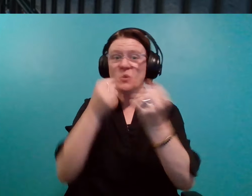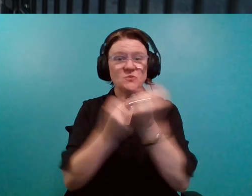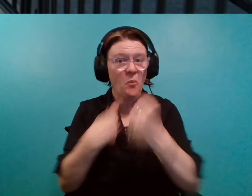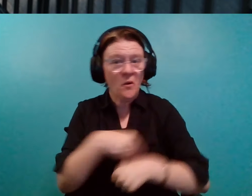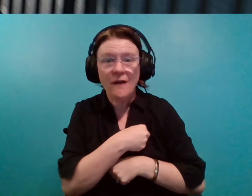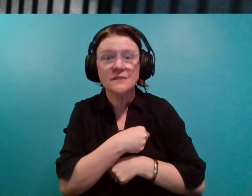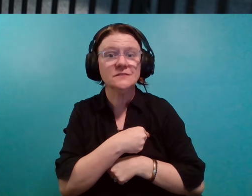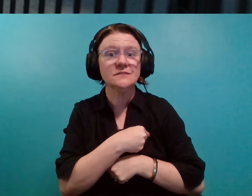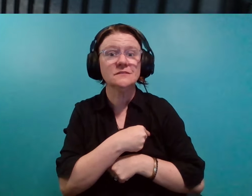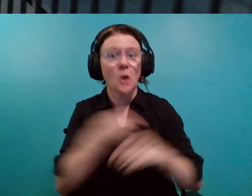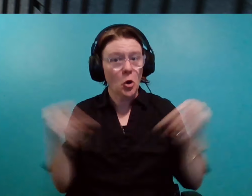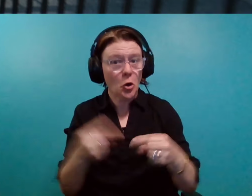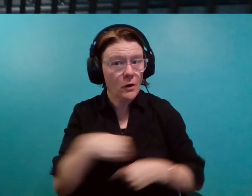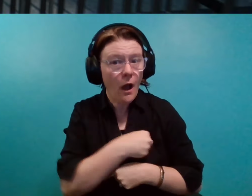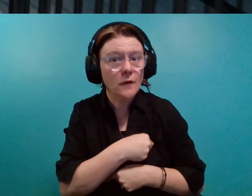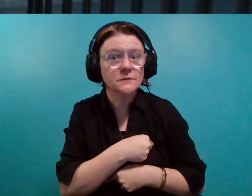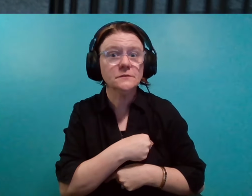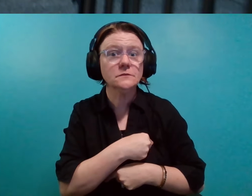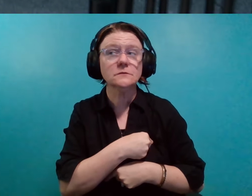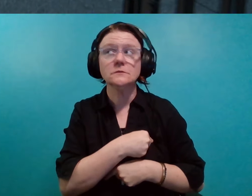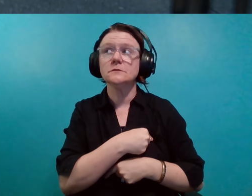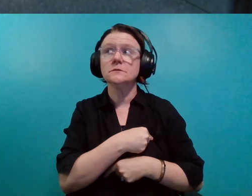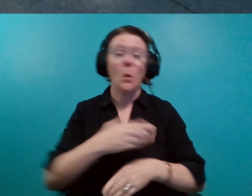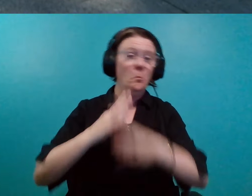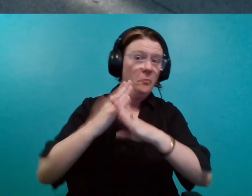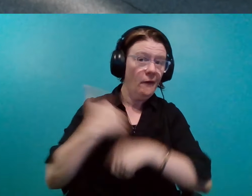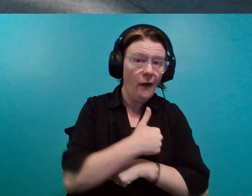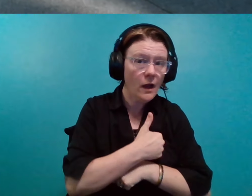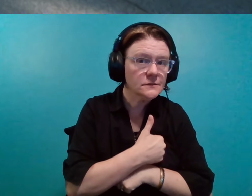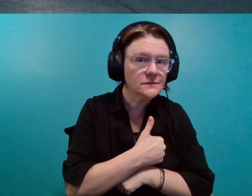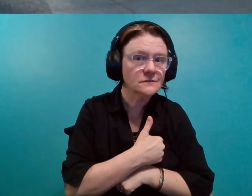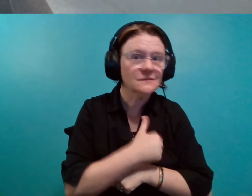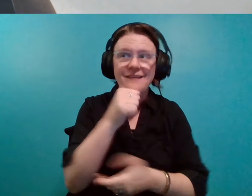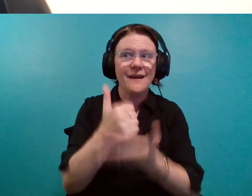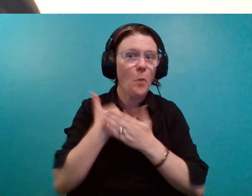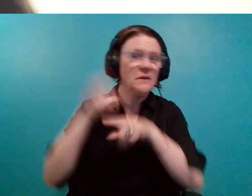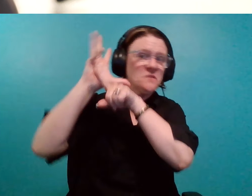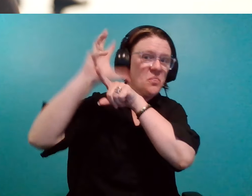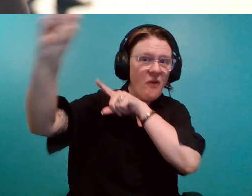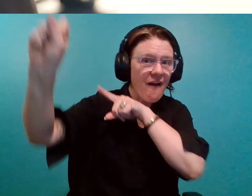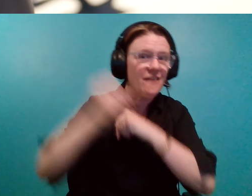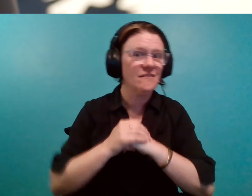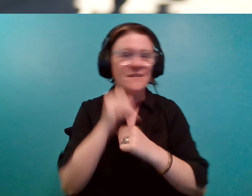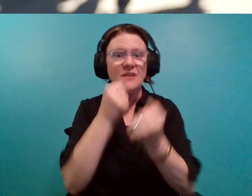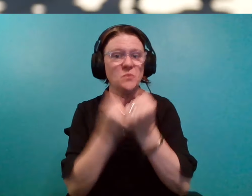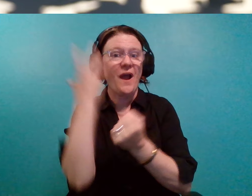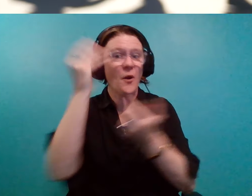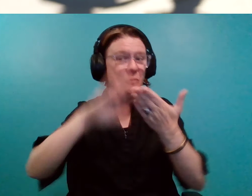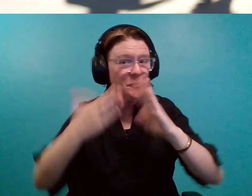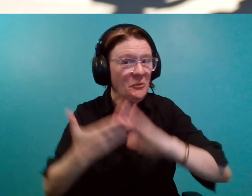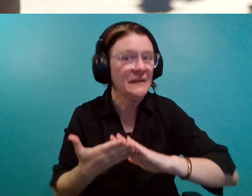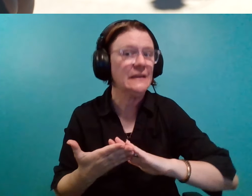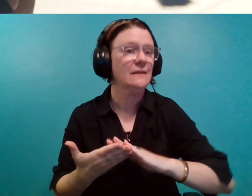the betterment of us to be able to, again, be successful, to thrive, to live in the